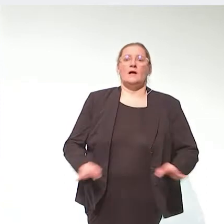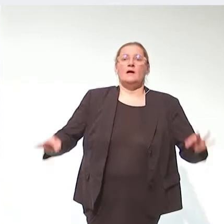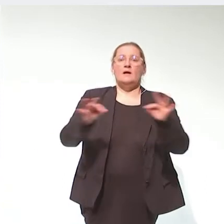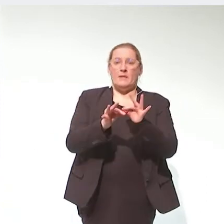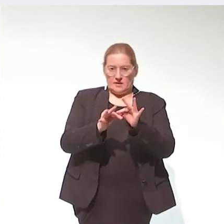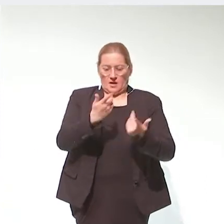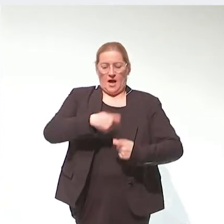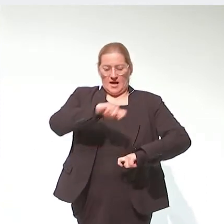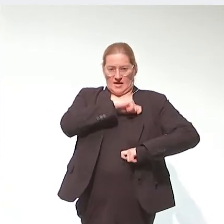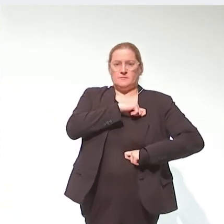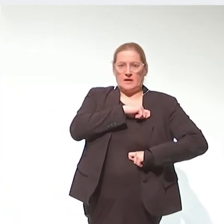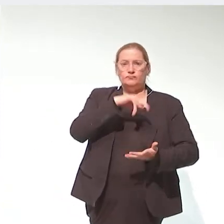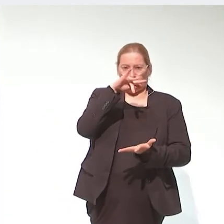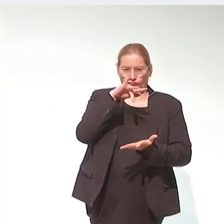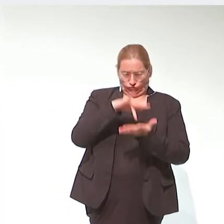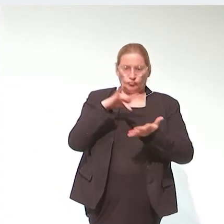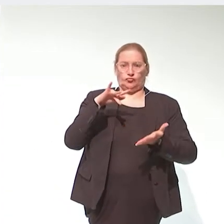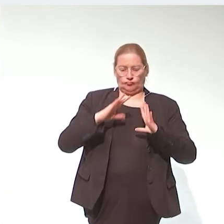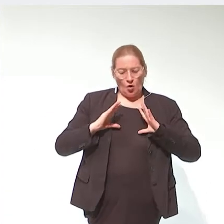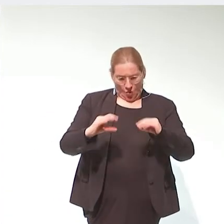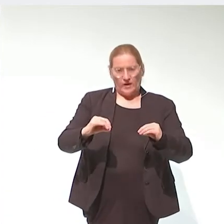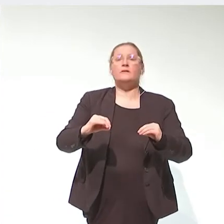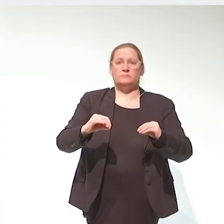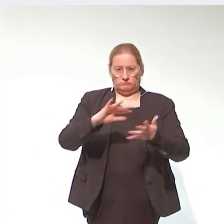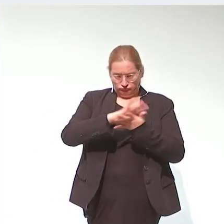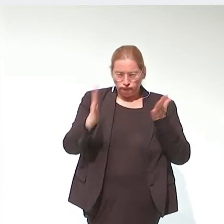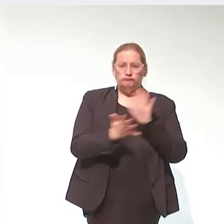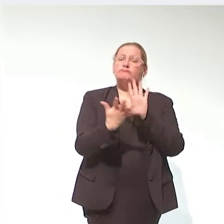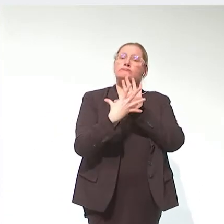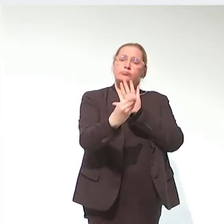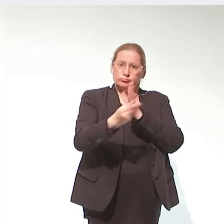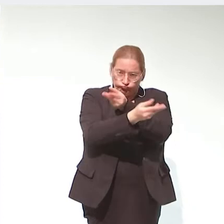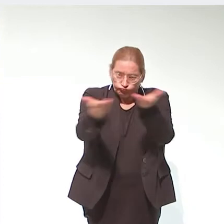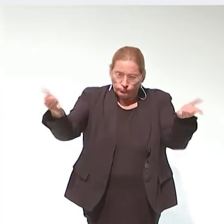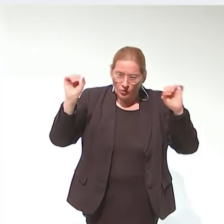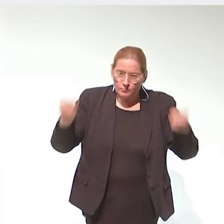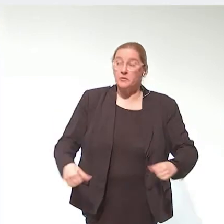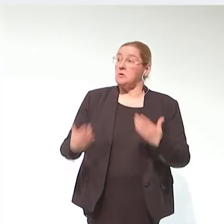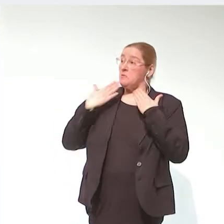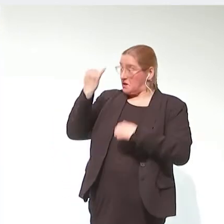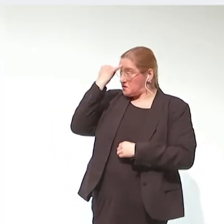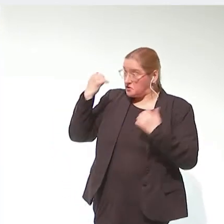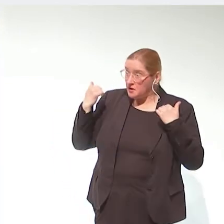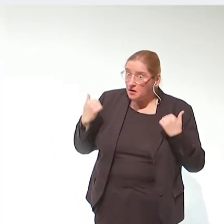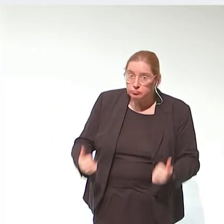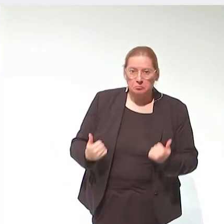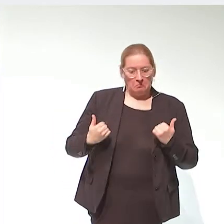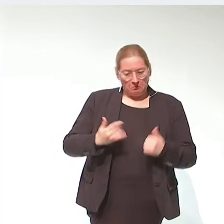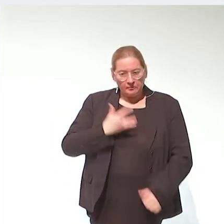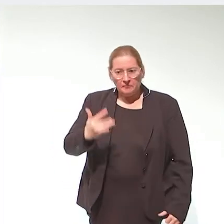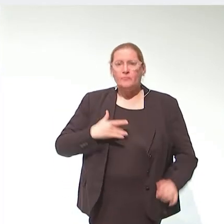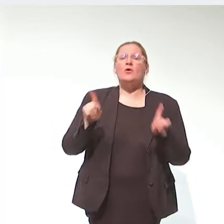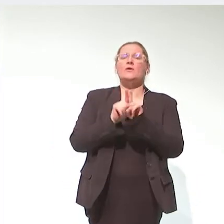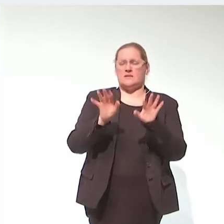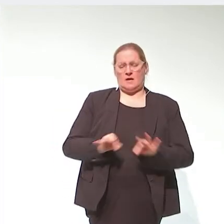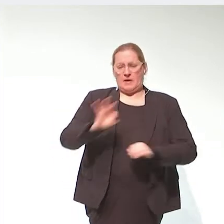playing field. So our situation in Spain, I invite you to draw inspiration from it. Thanks very much. Good ideas for best